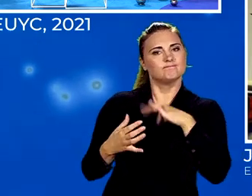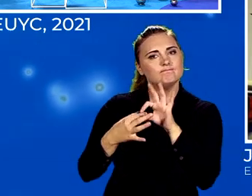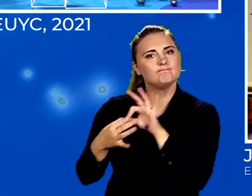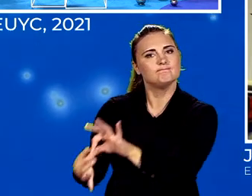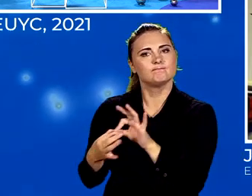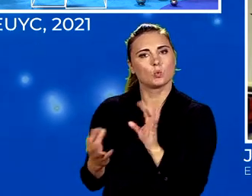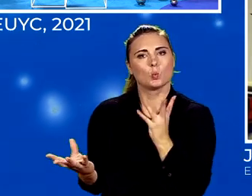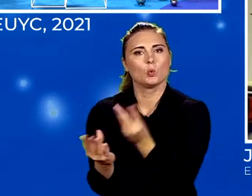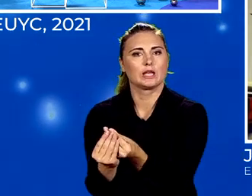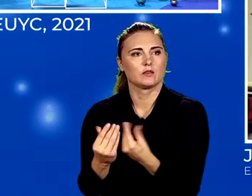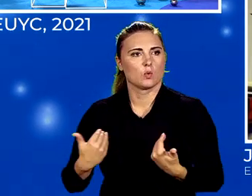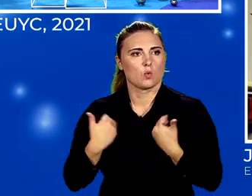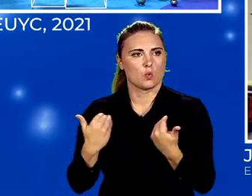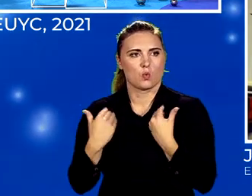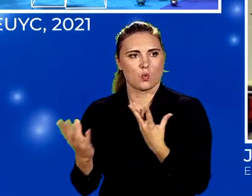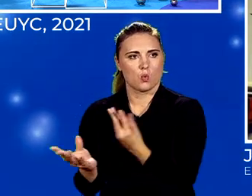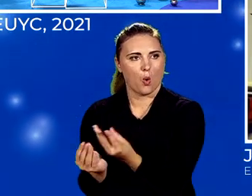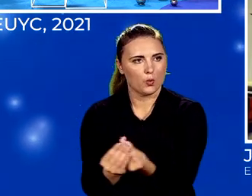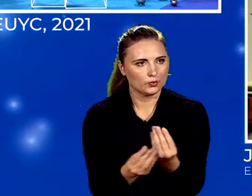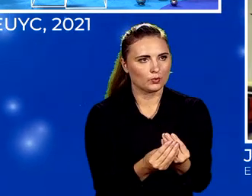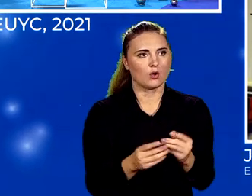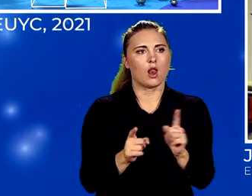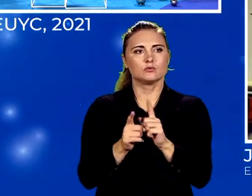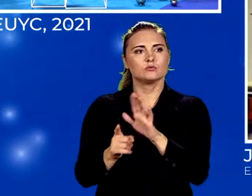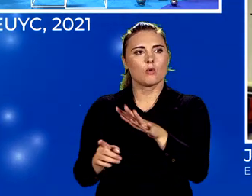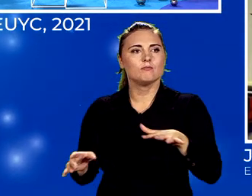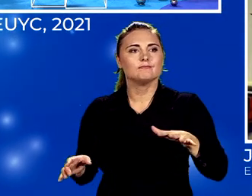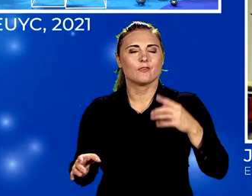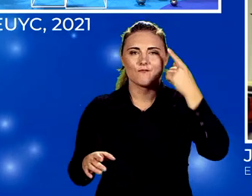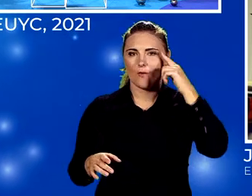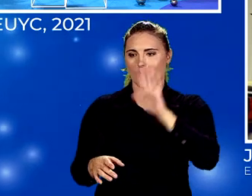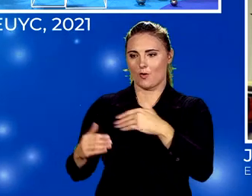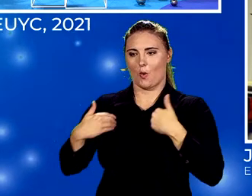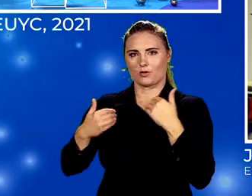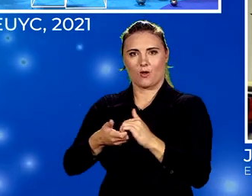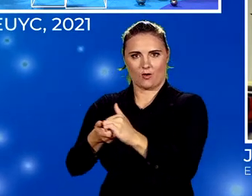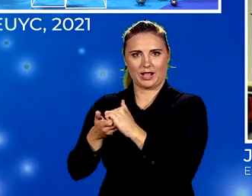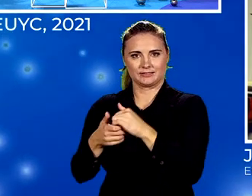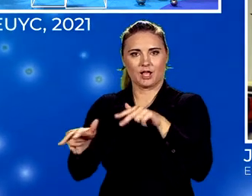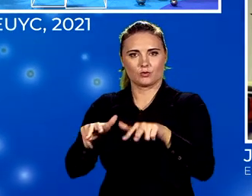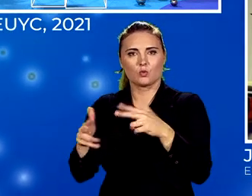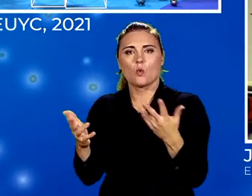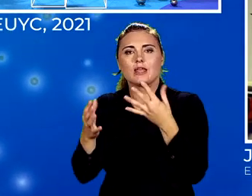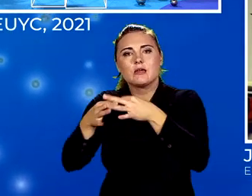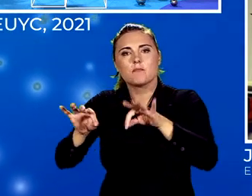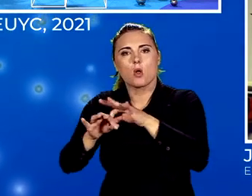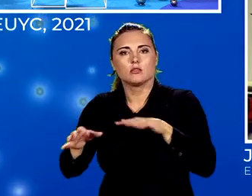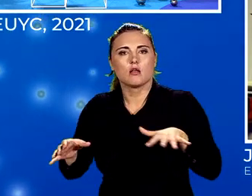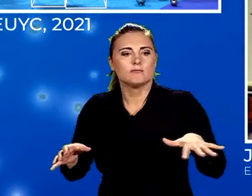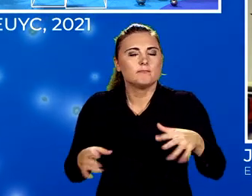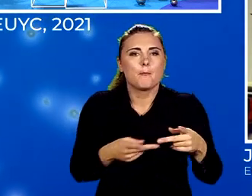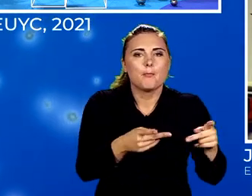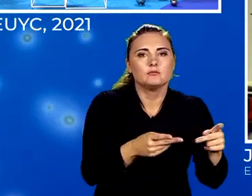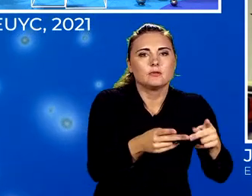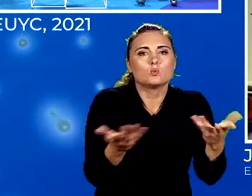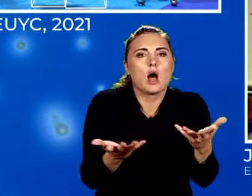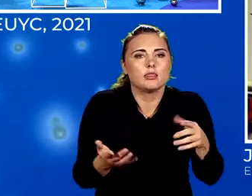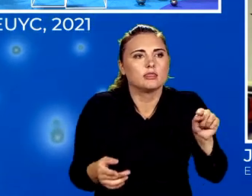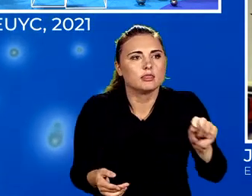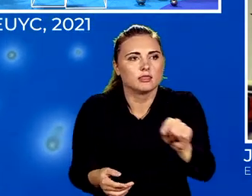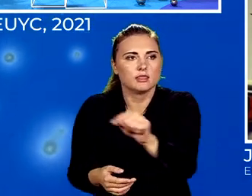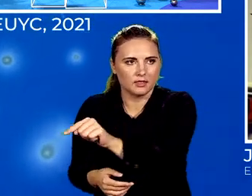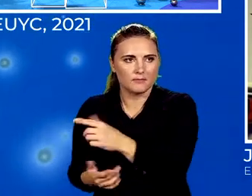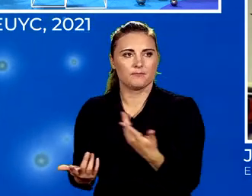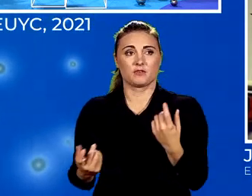youth sector. Of course, engage stays for in strengthening young people's democratic participation, with having the youth dialogue at the